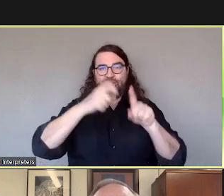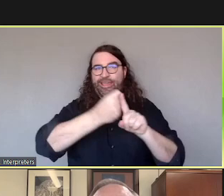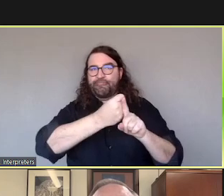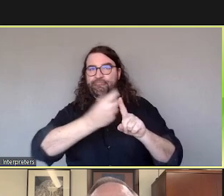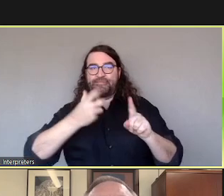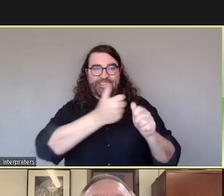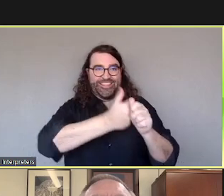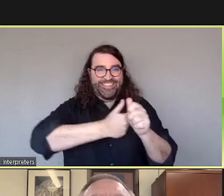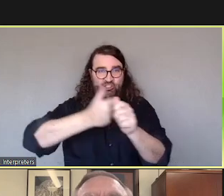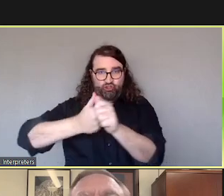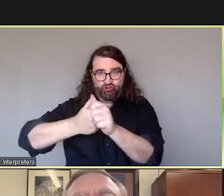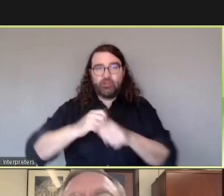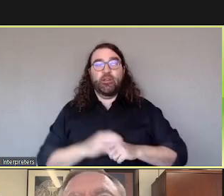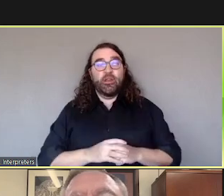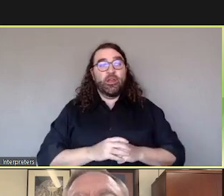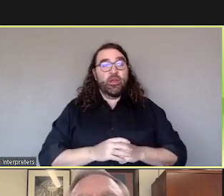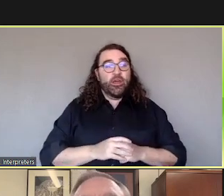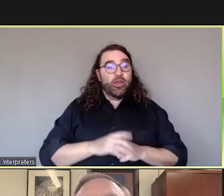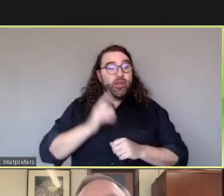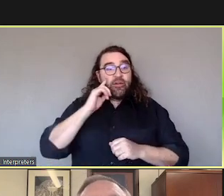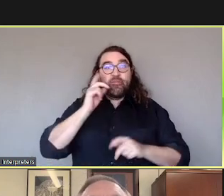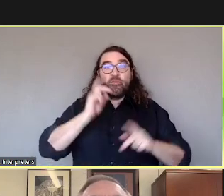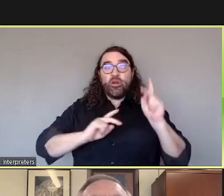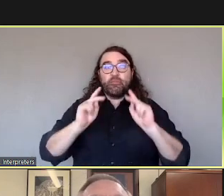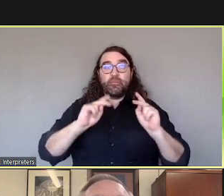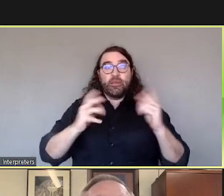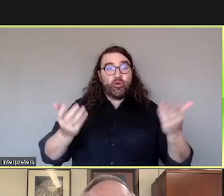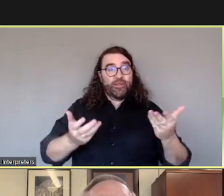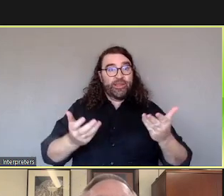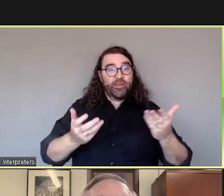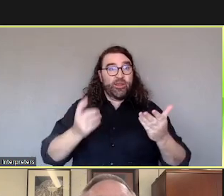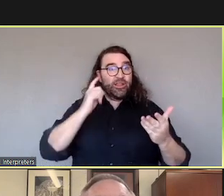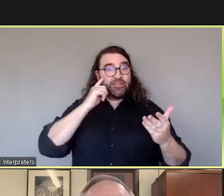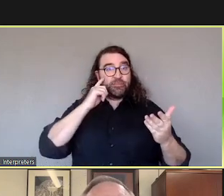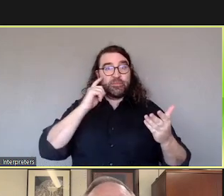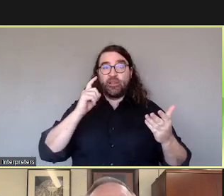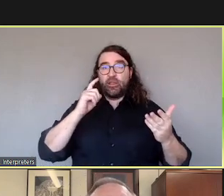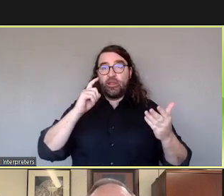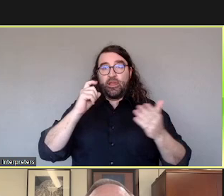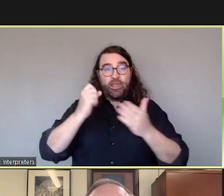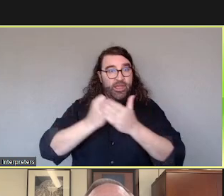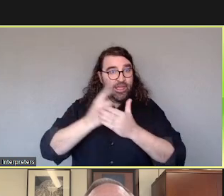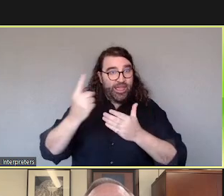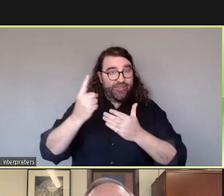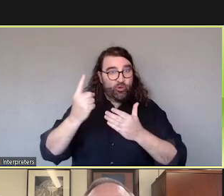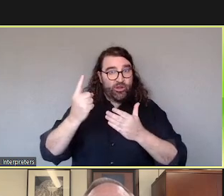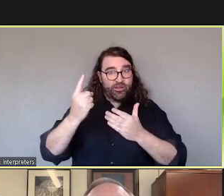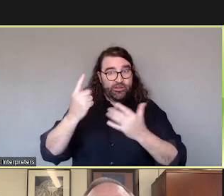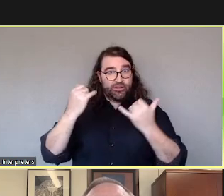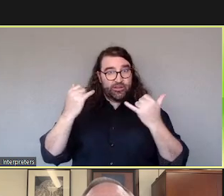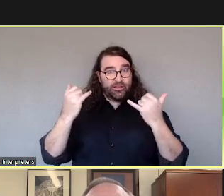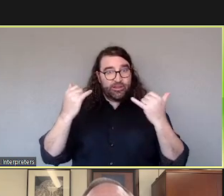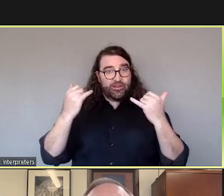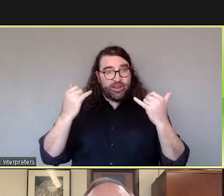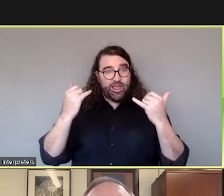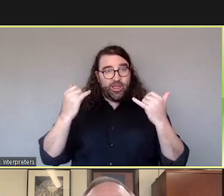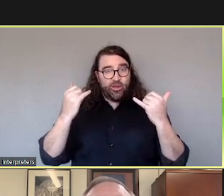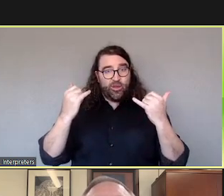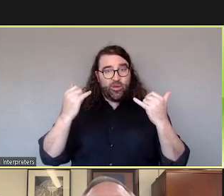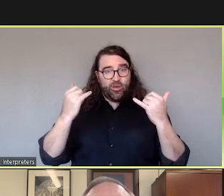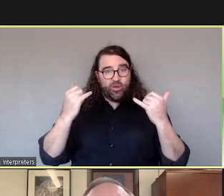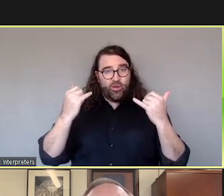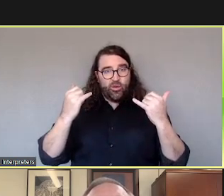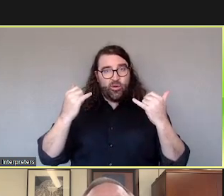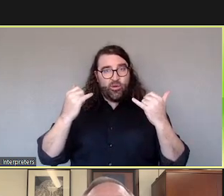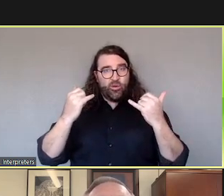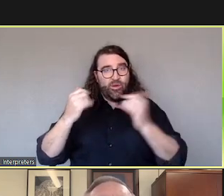it looks like everybody has now in the moved from panelists to